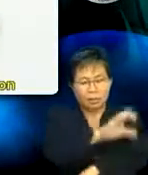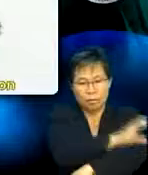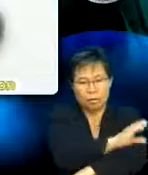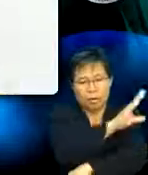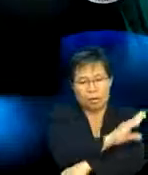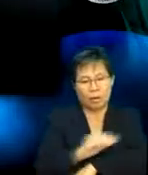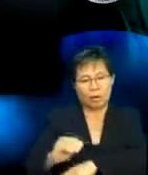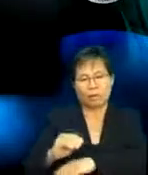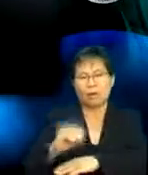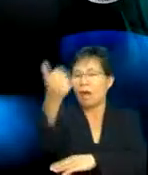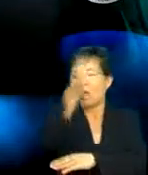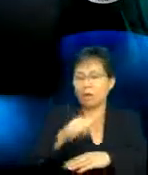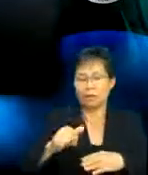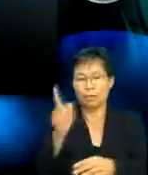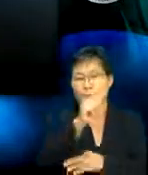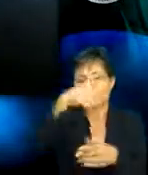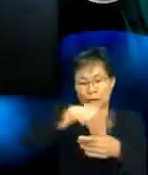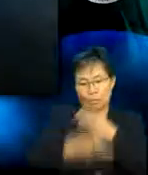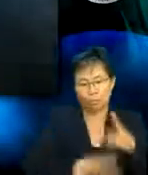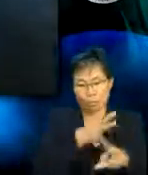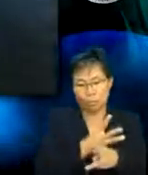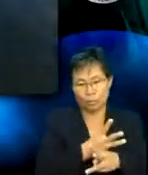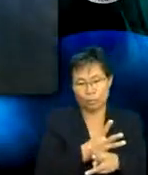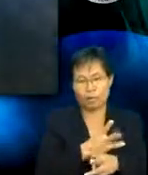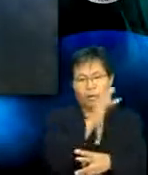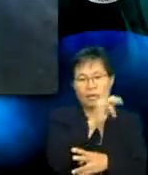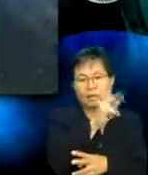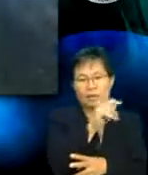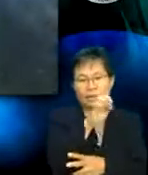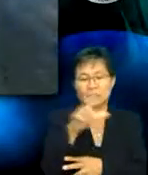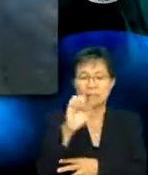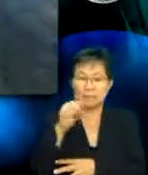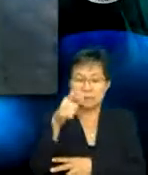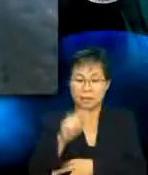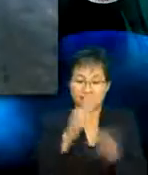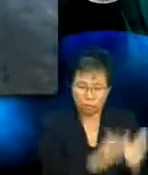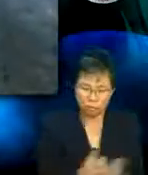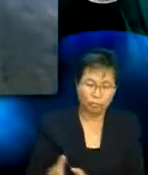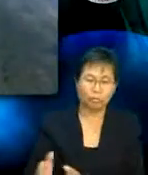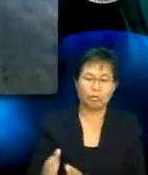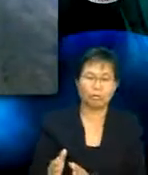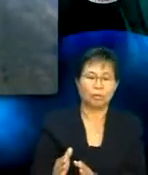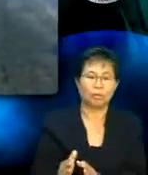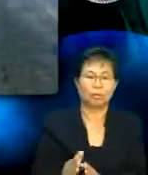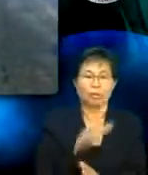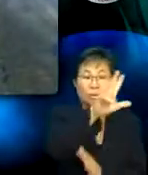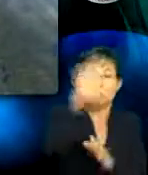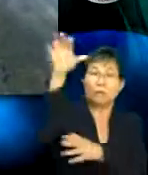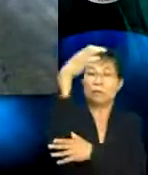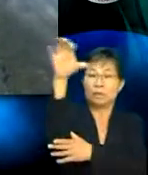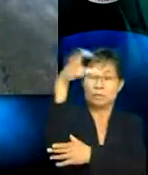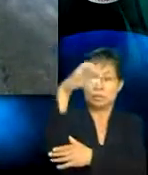world. The Intelsat network is an arrangement of 3 satellites over the